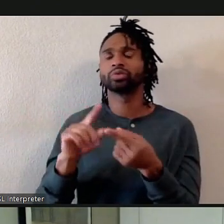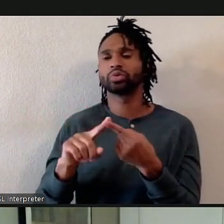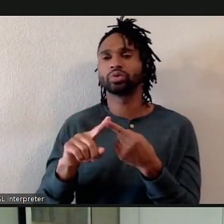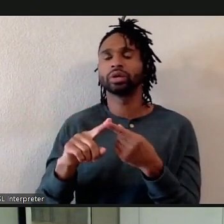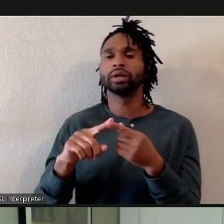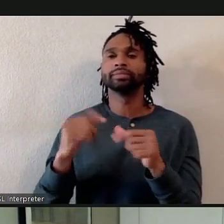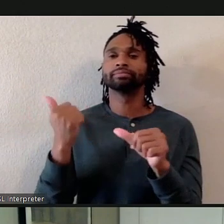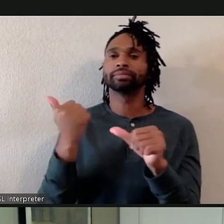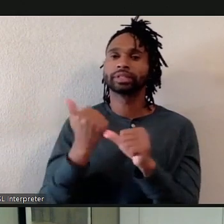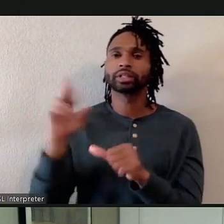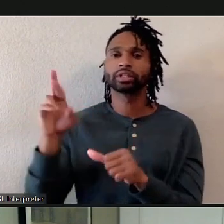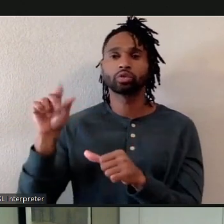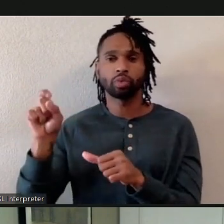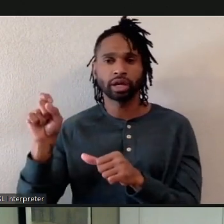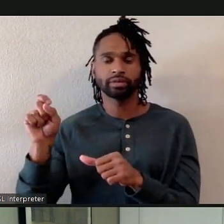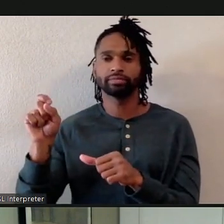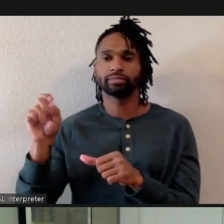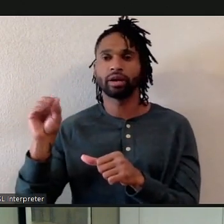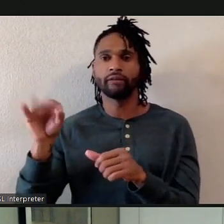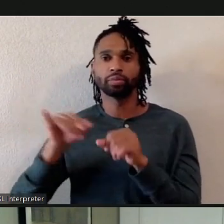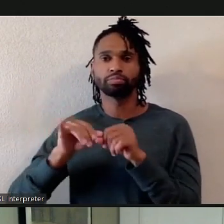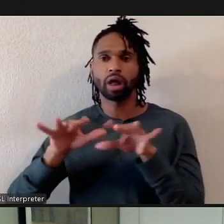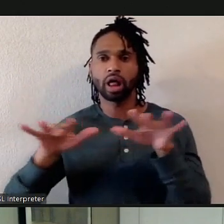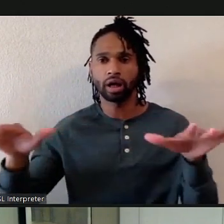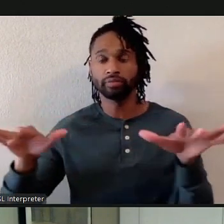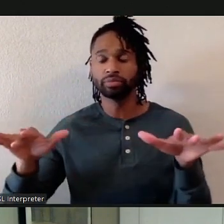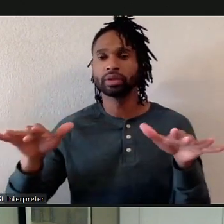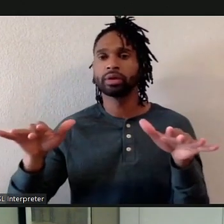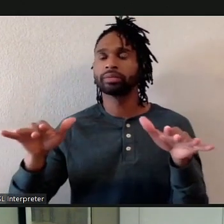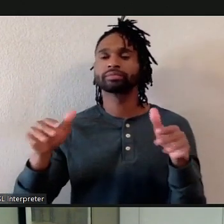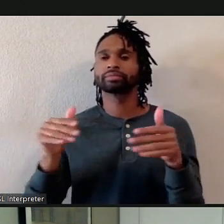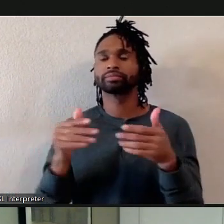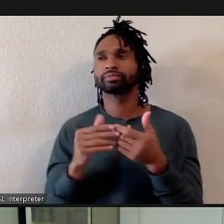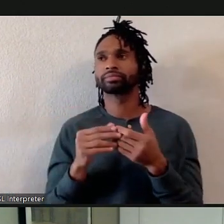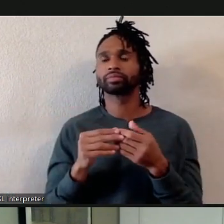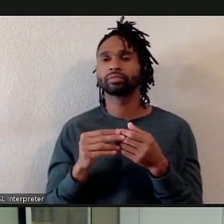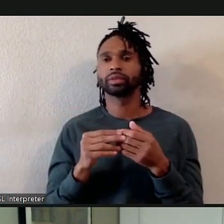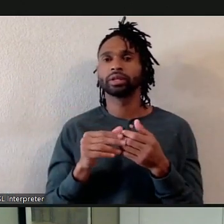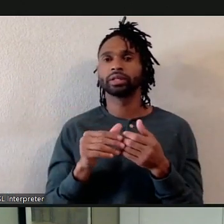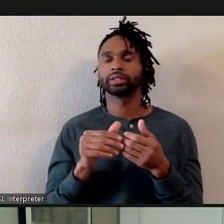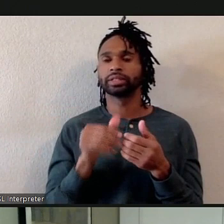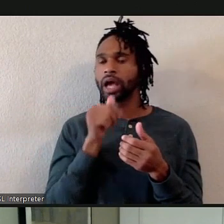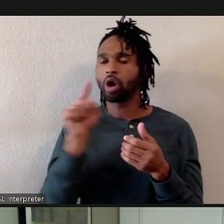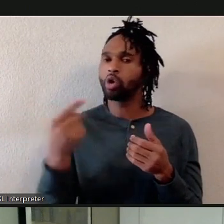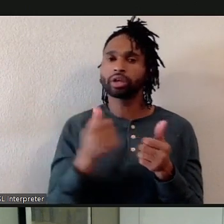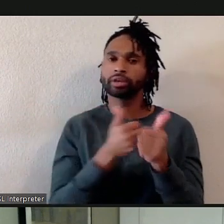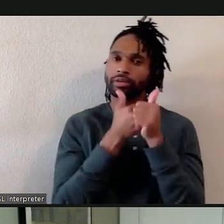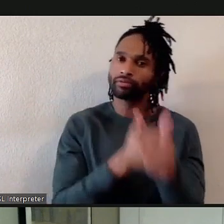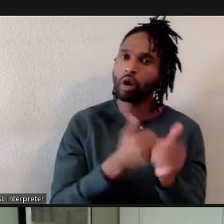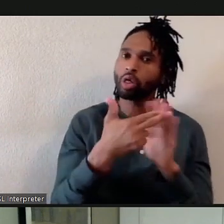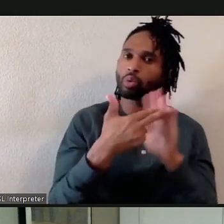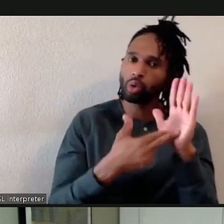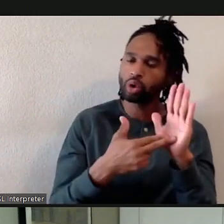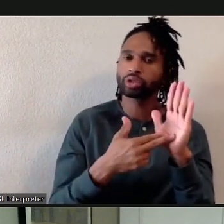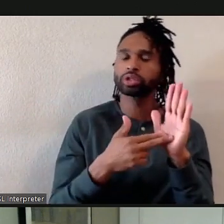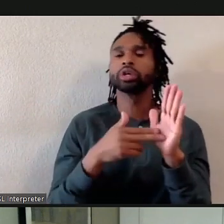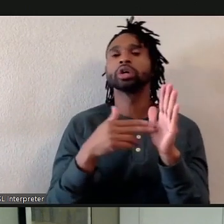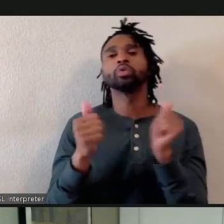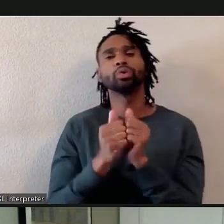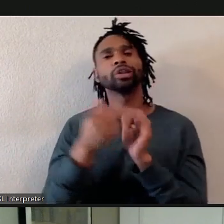the rate of spread that goes beyond just sort of compliance with the with some of the regulations,